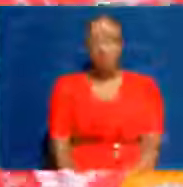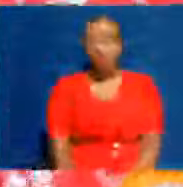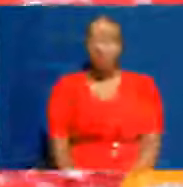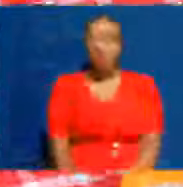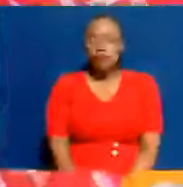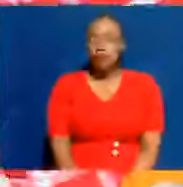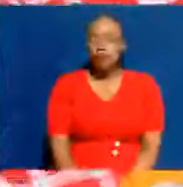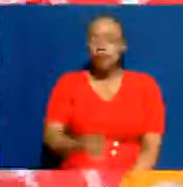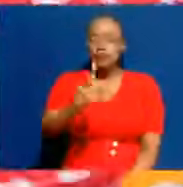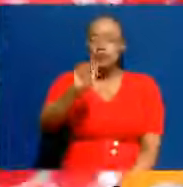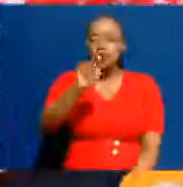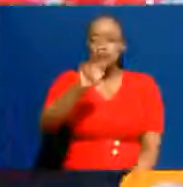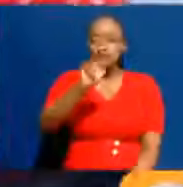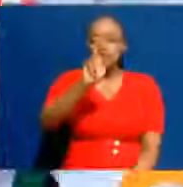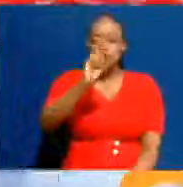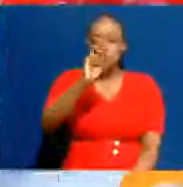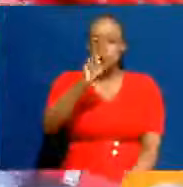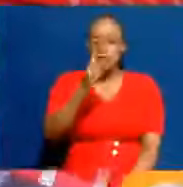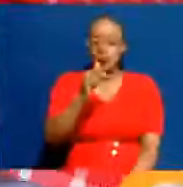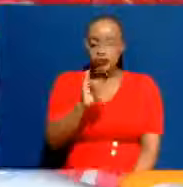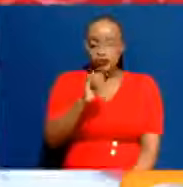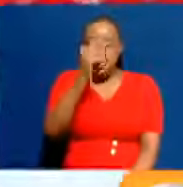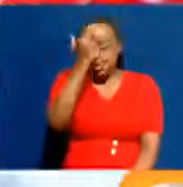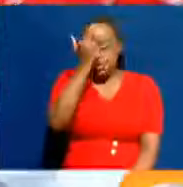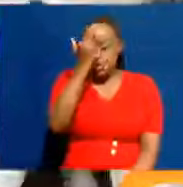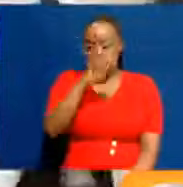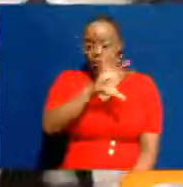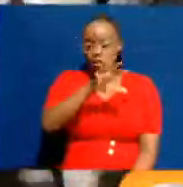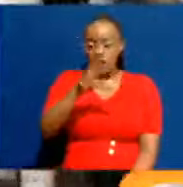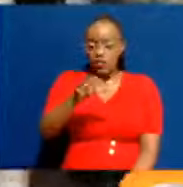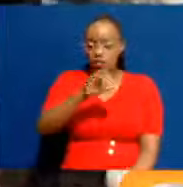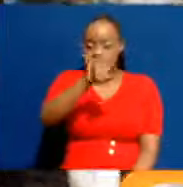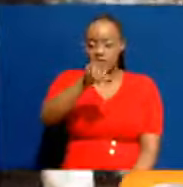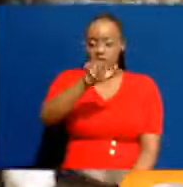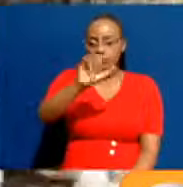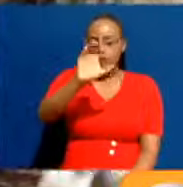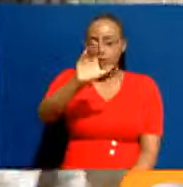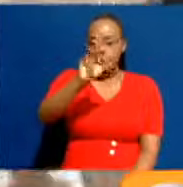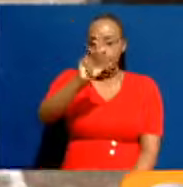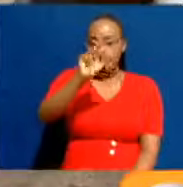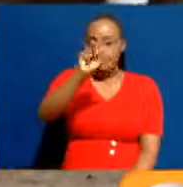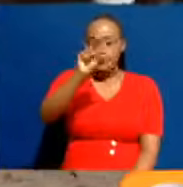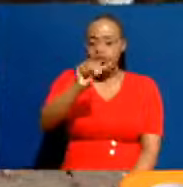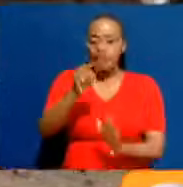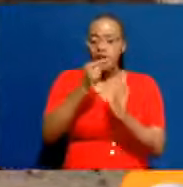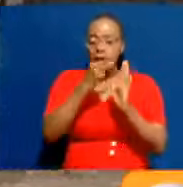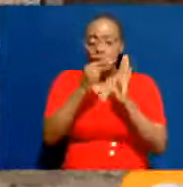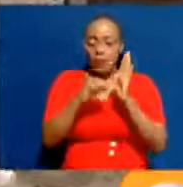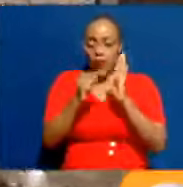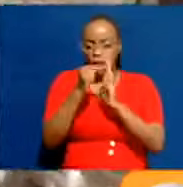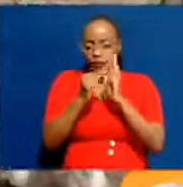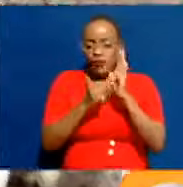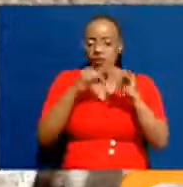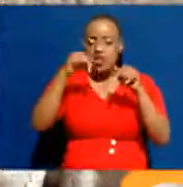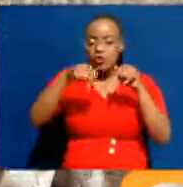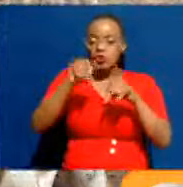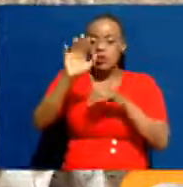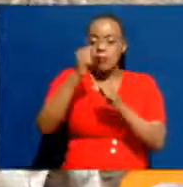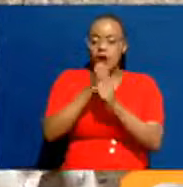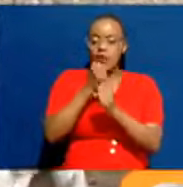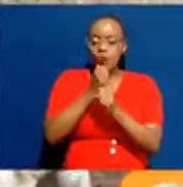At Nturumeti Village in Narok County, Jackson Naikuni takes stock of what is today his